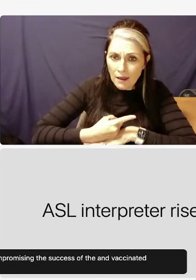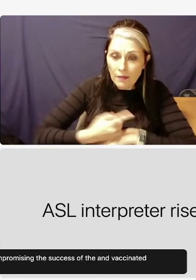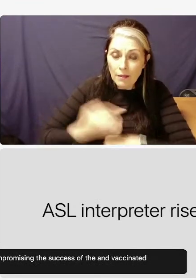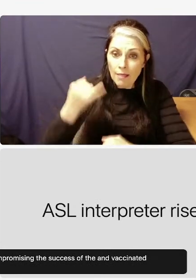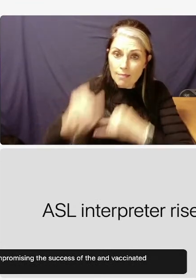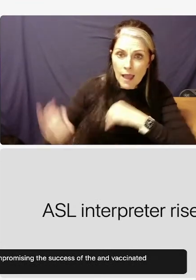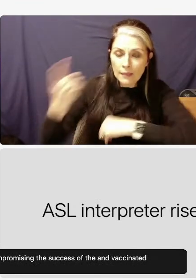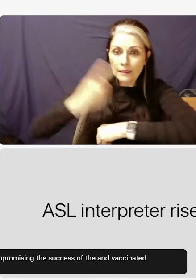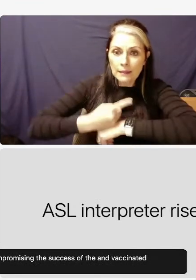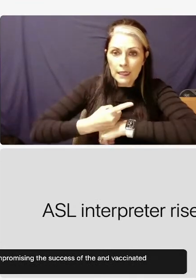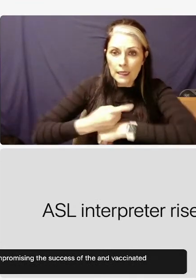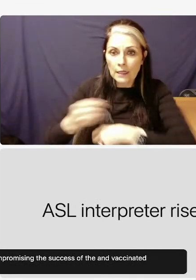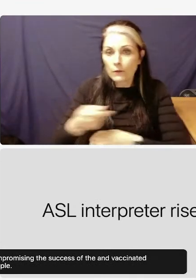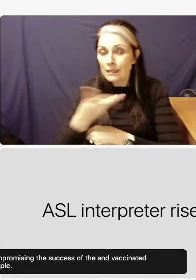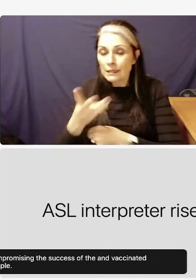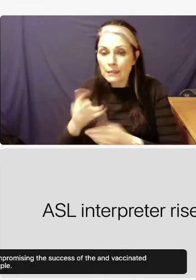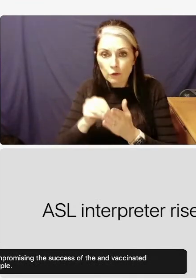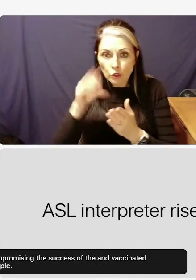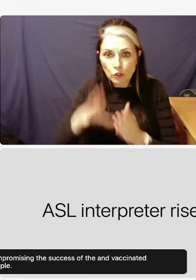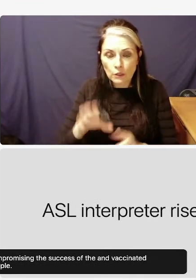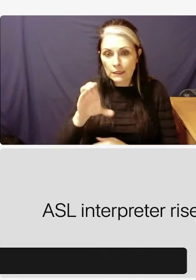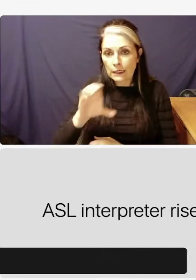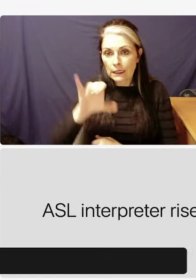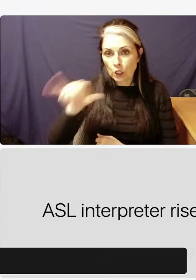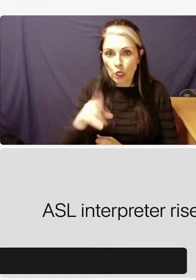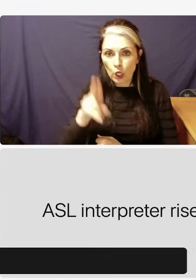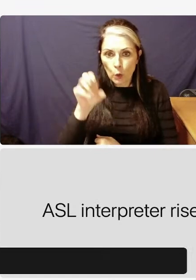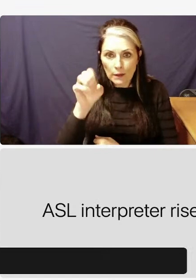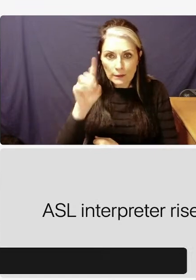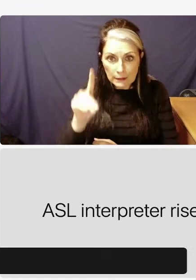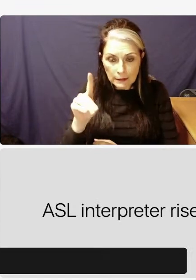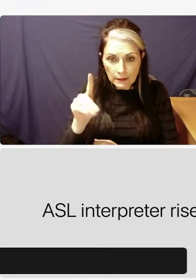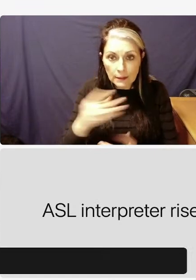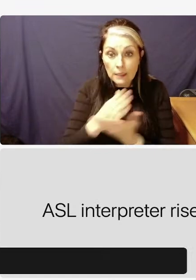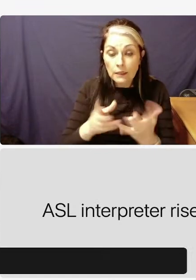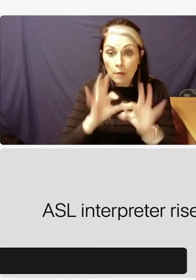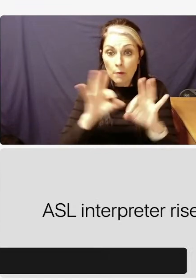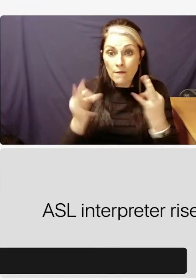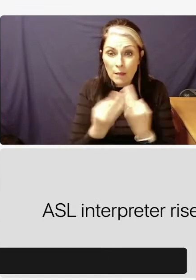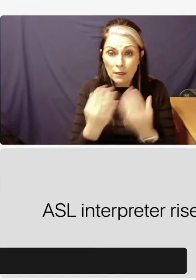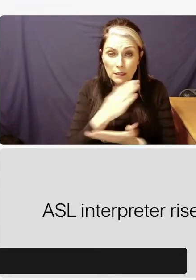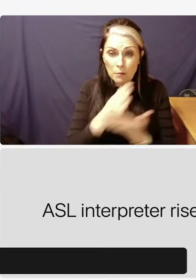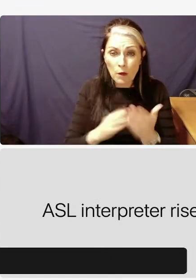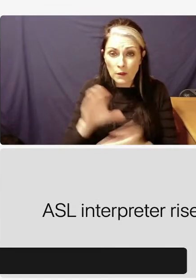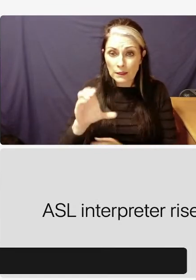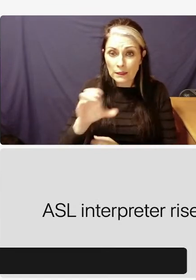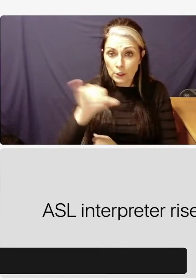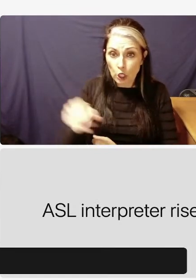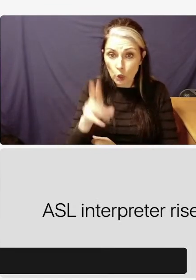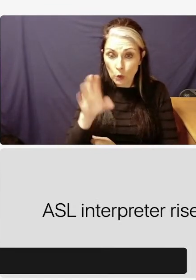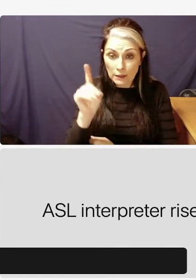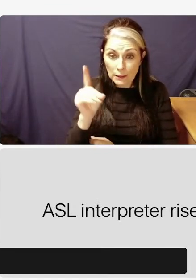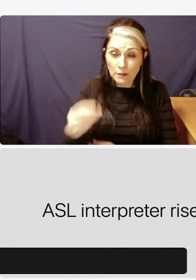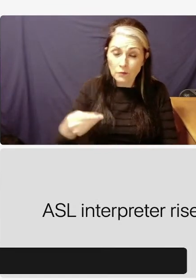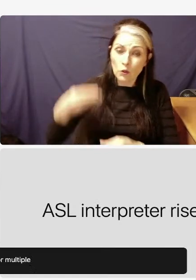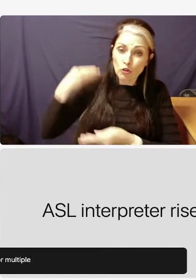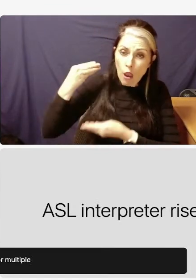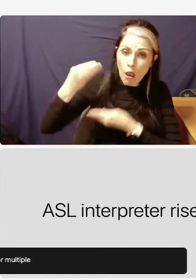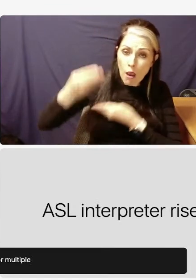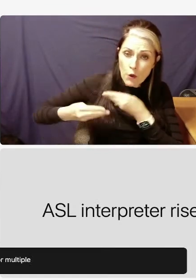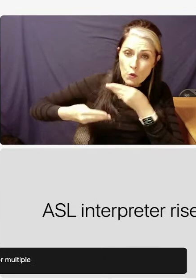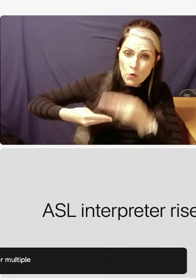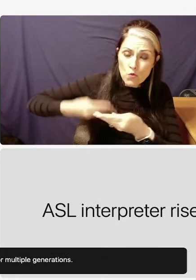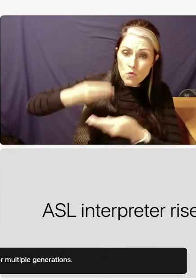day for multiple students here at cjusd some of these families have been a part of cj usd for multiple generations